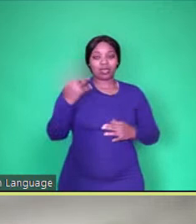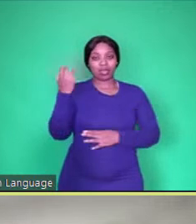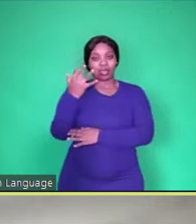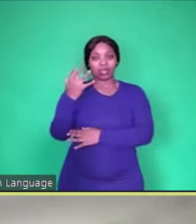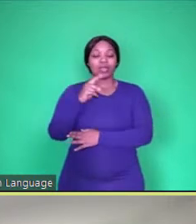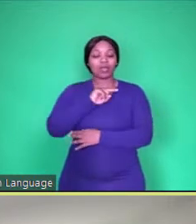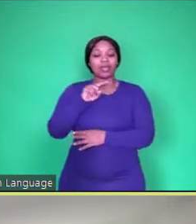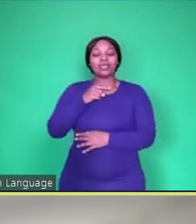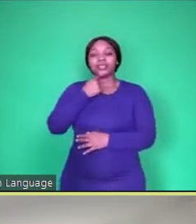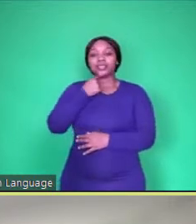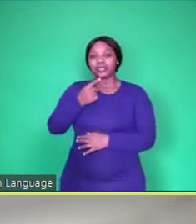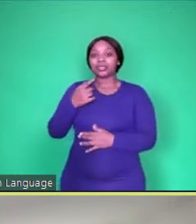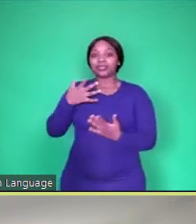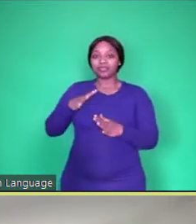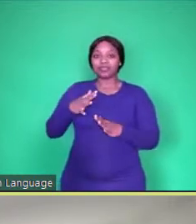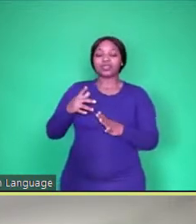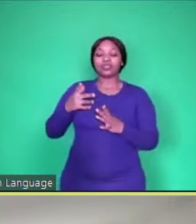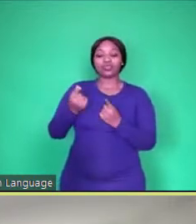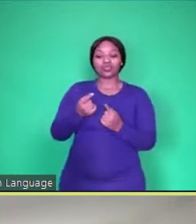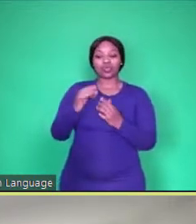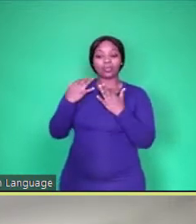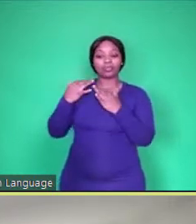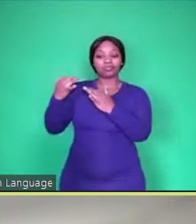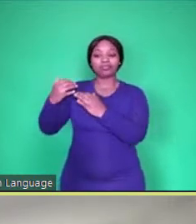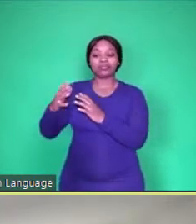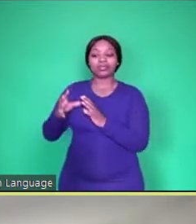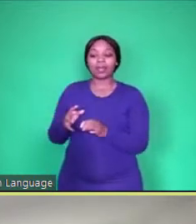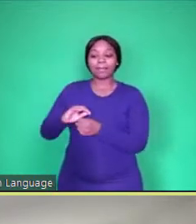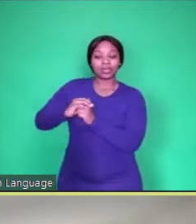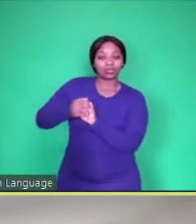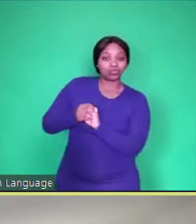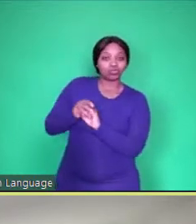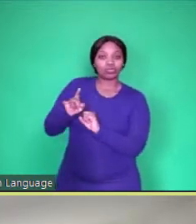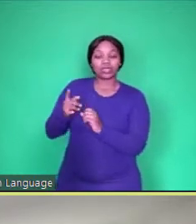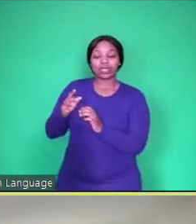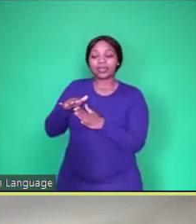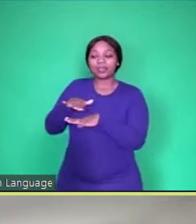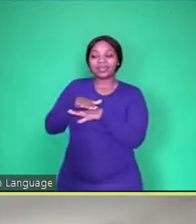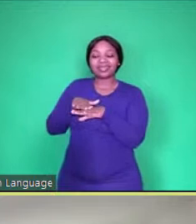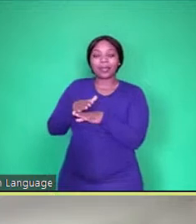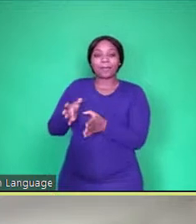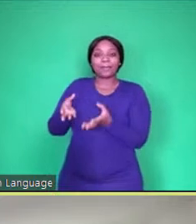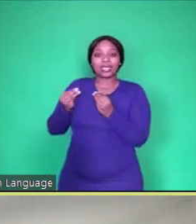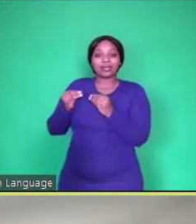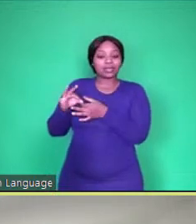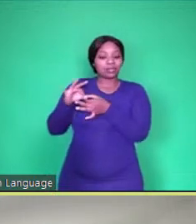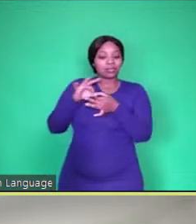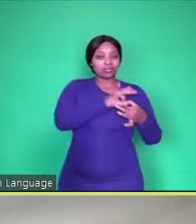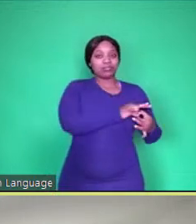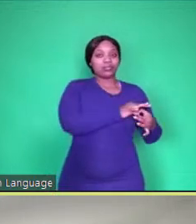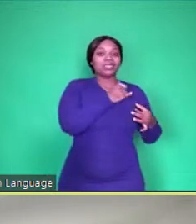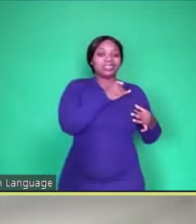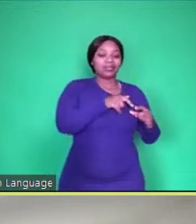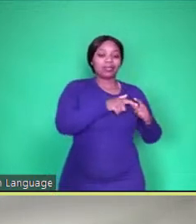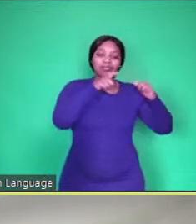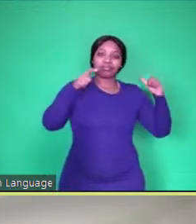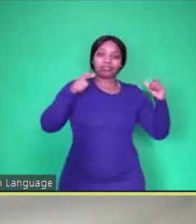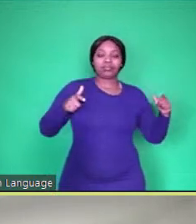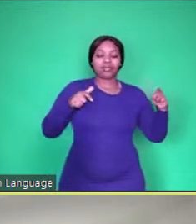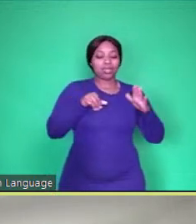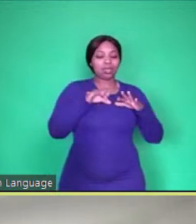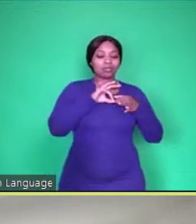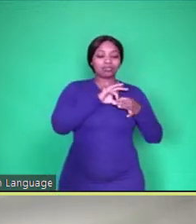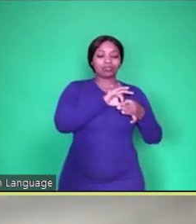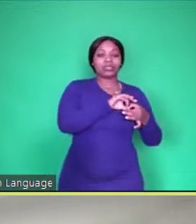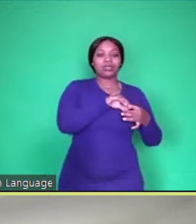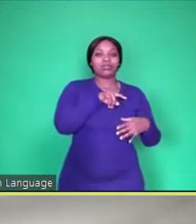sophisticated econometric modeling. And basically you find that the relationship is still large and significant, no matter what sort of models and controls we